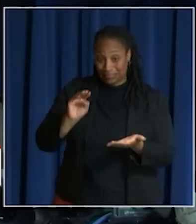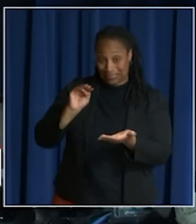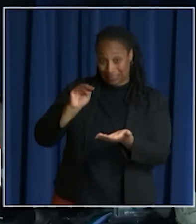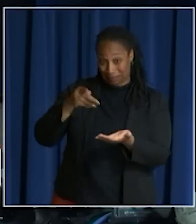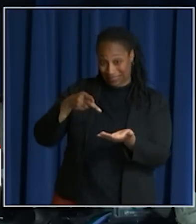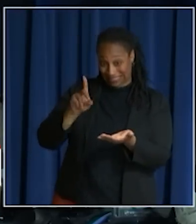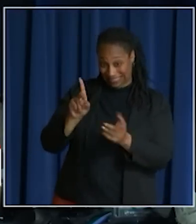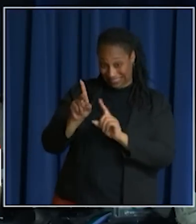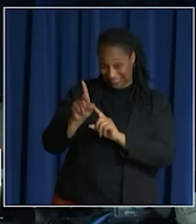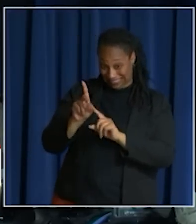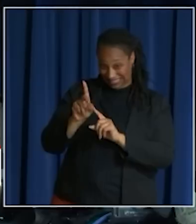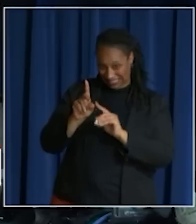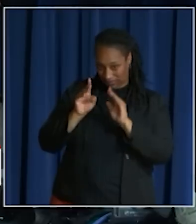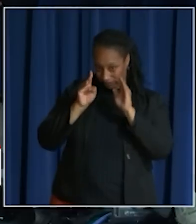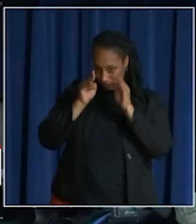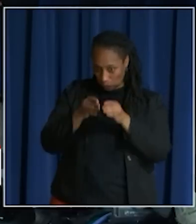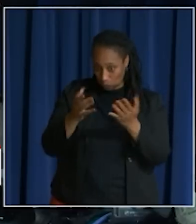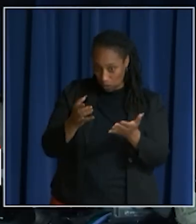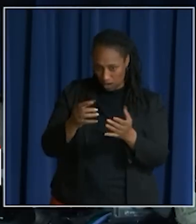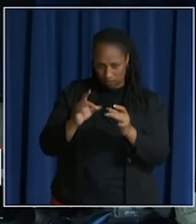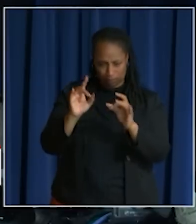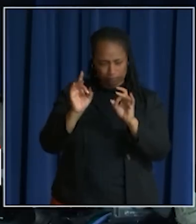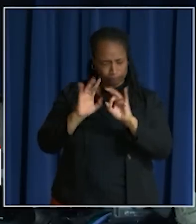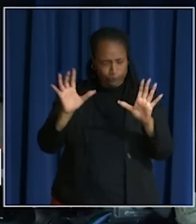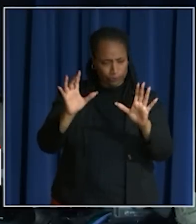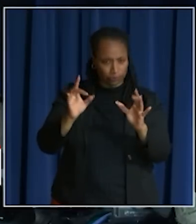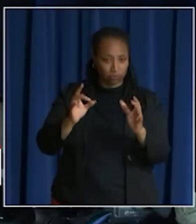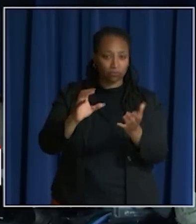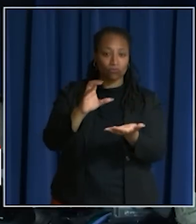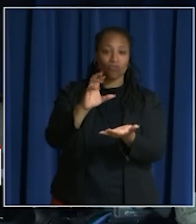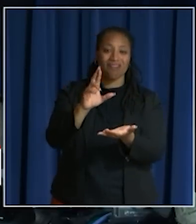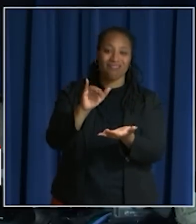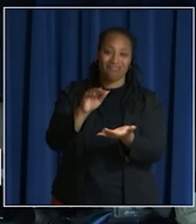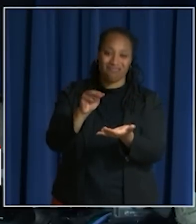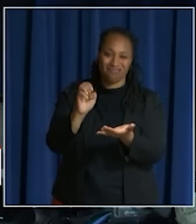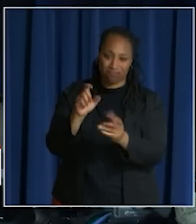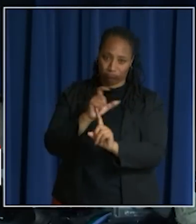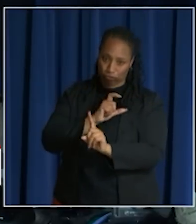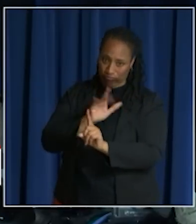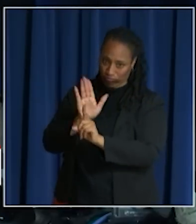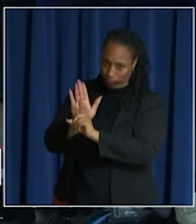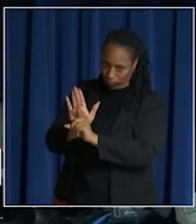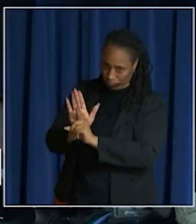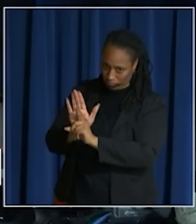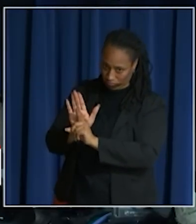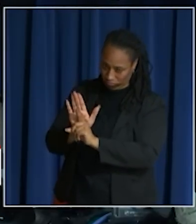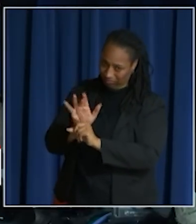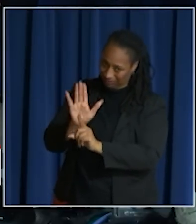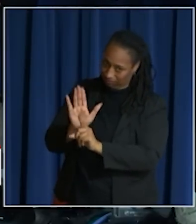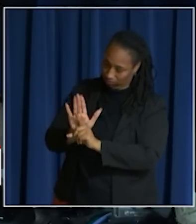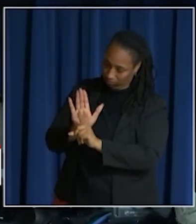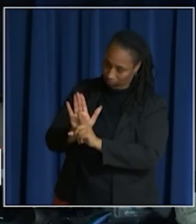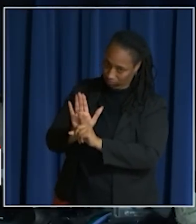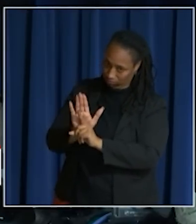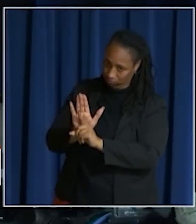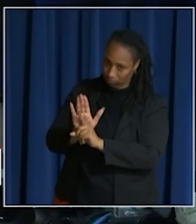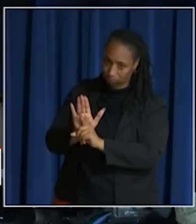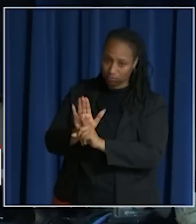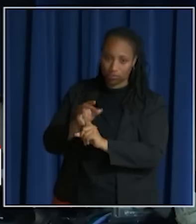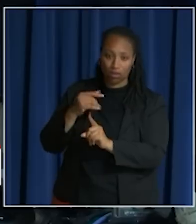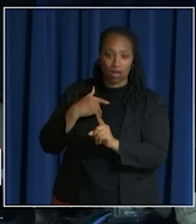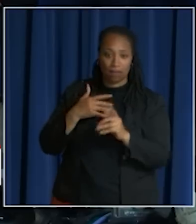chief deploys every day and every night, is focused on people who are committing crimes in the district. So I'll leave it at that.